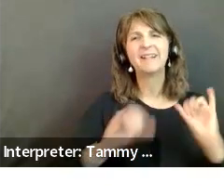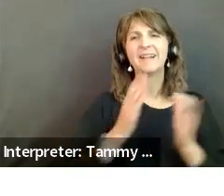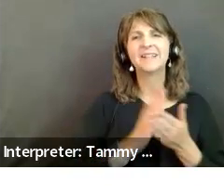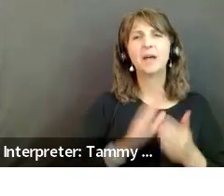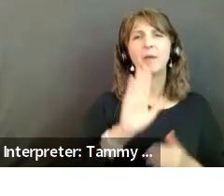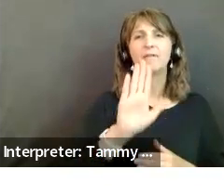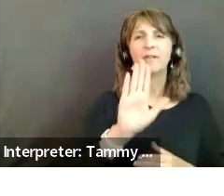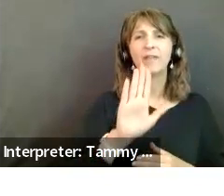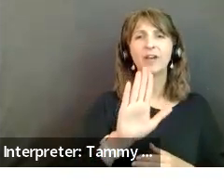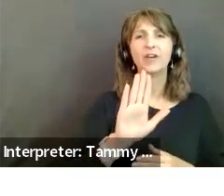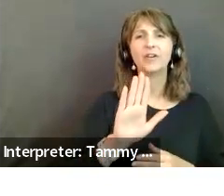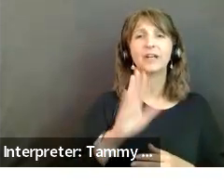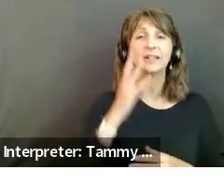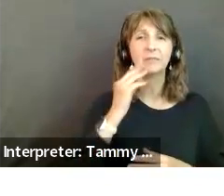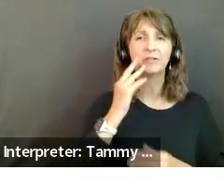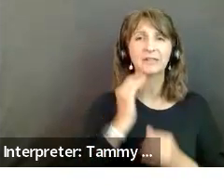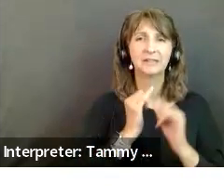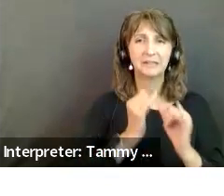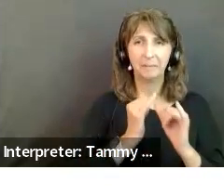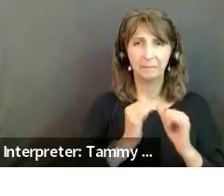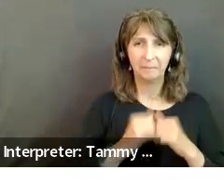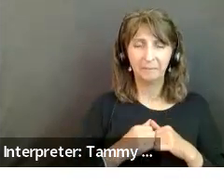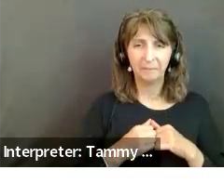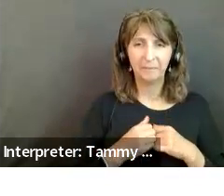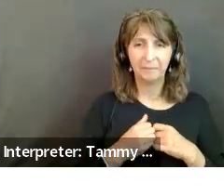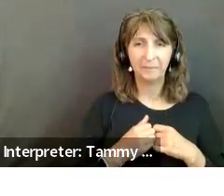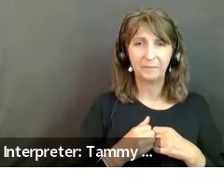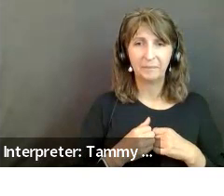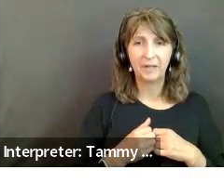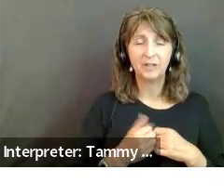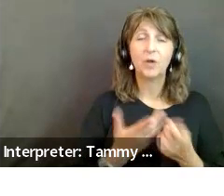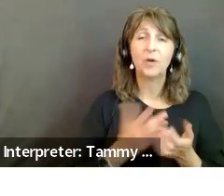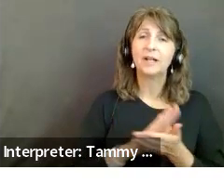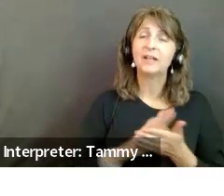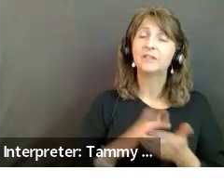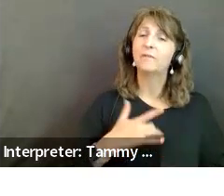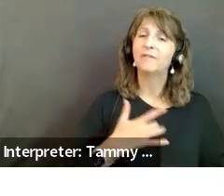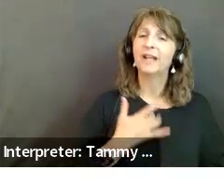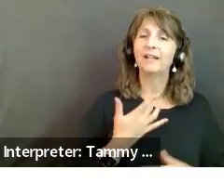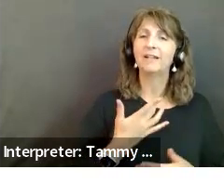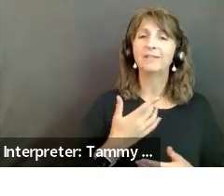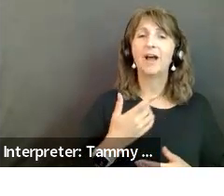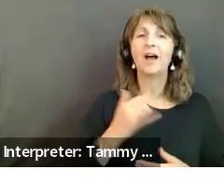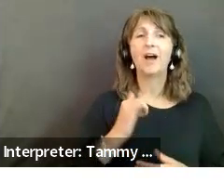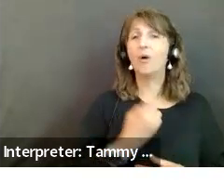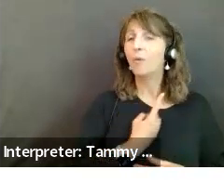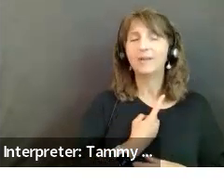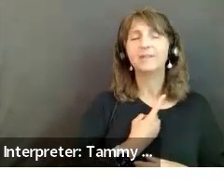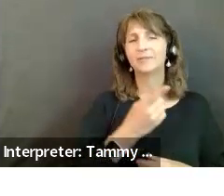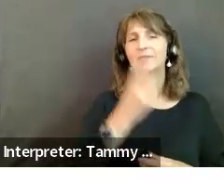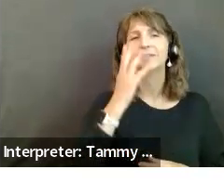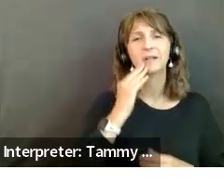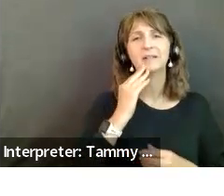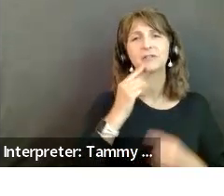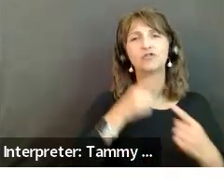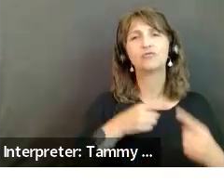it feels very good to know that there's other families out there that are going through the same things that we may be struggling with, and having